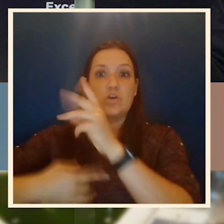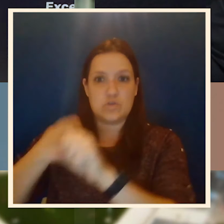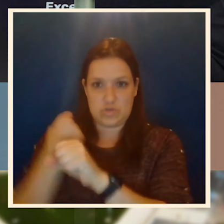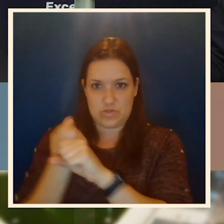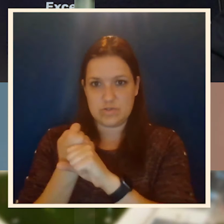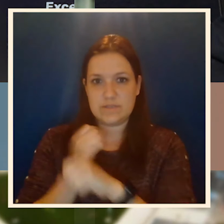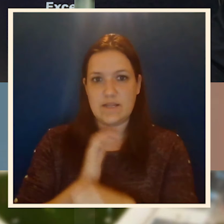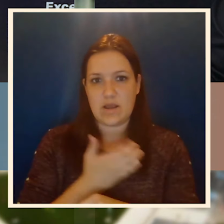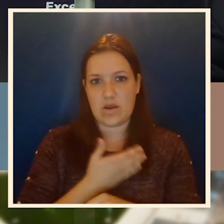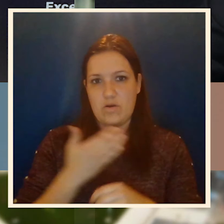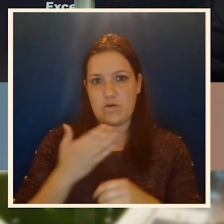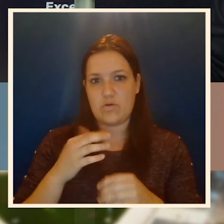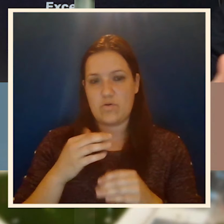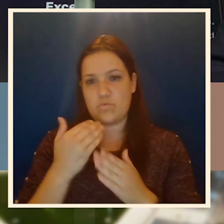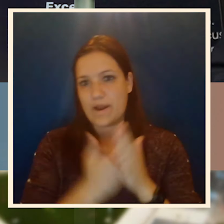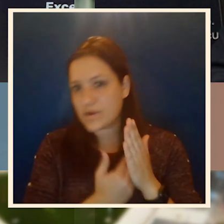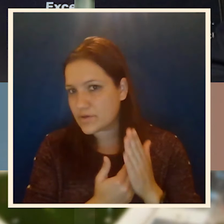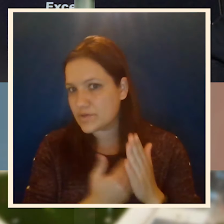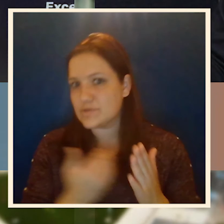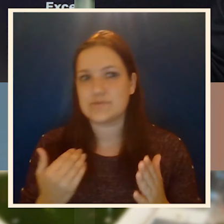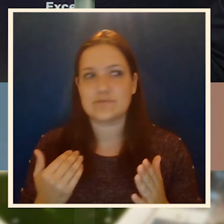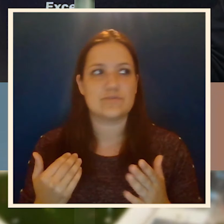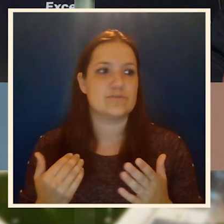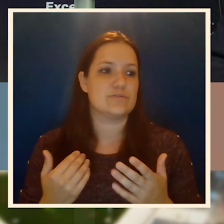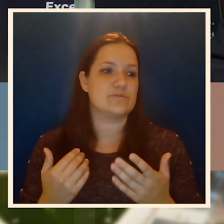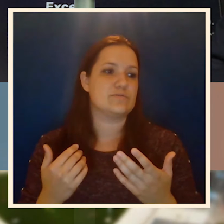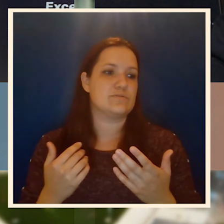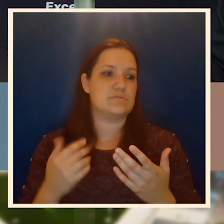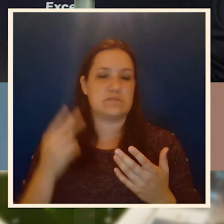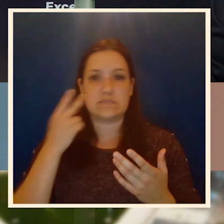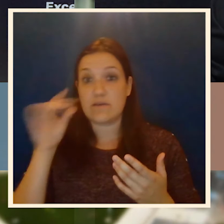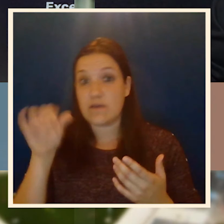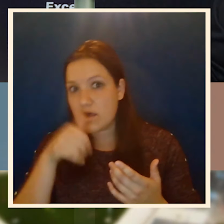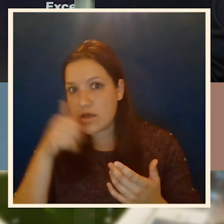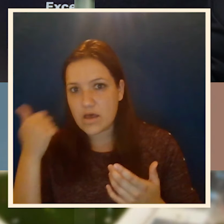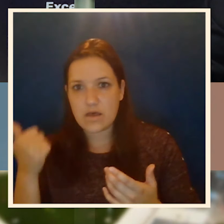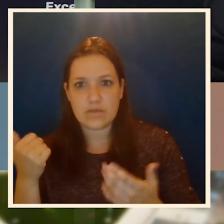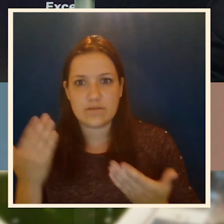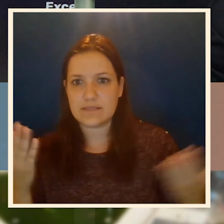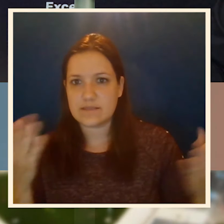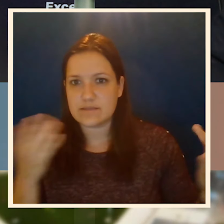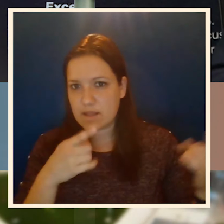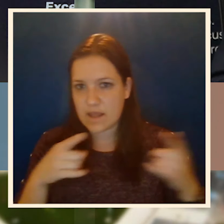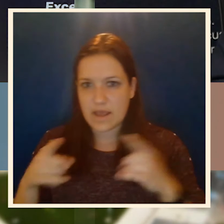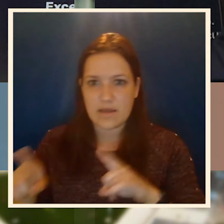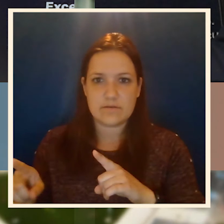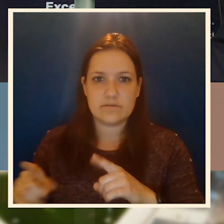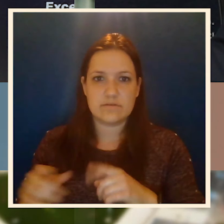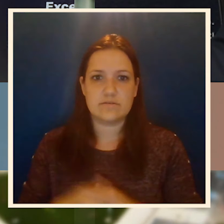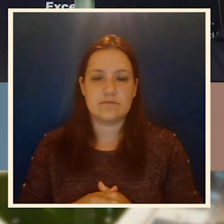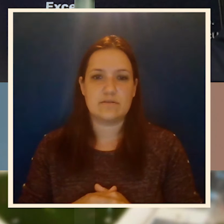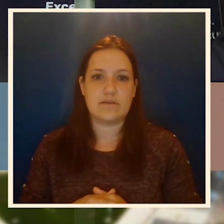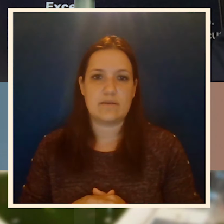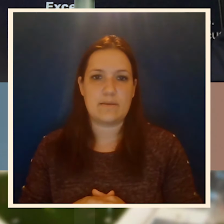our operations and our records and, you know, to see if there were other events of diversion and so